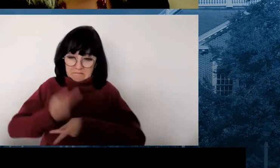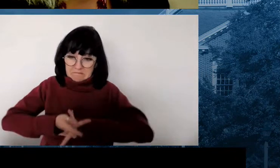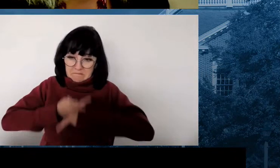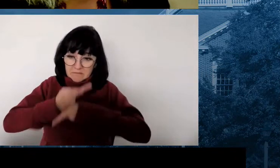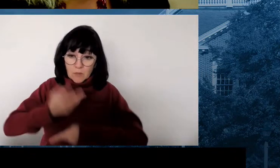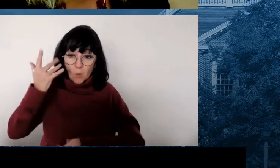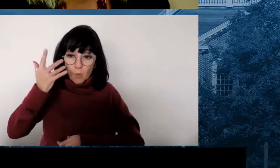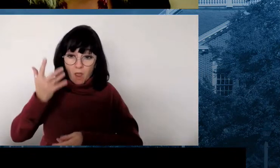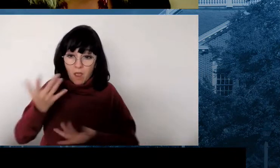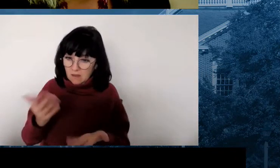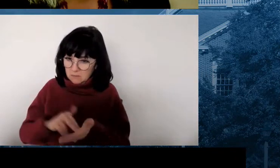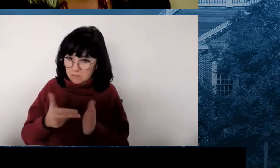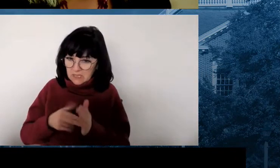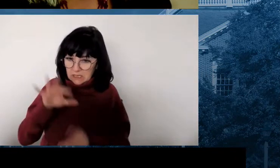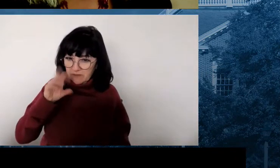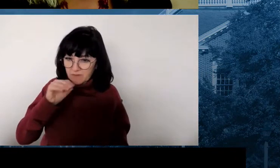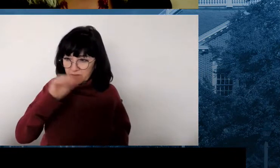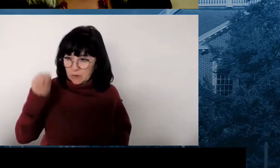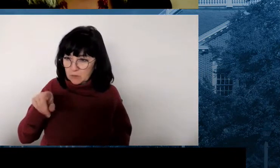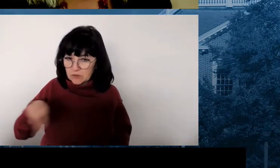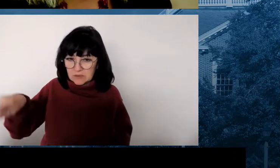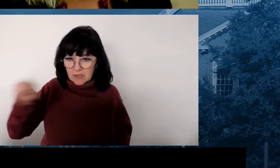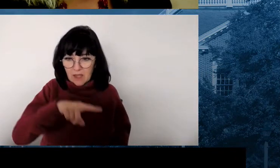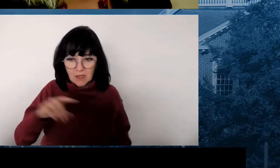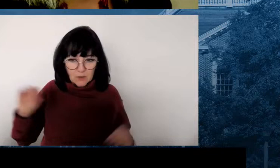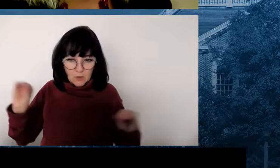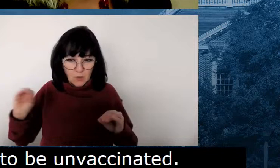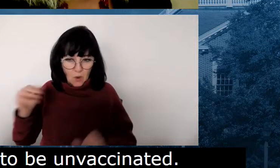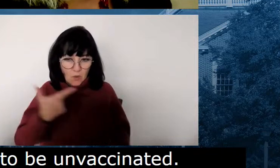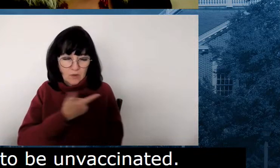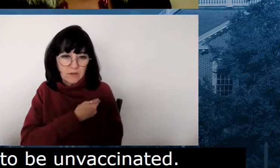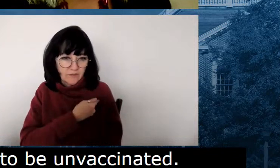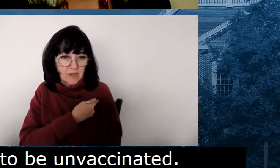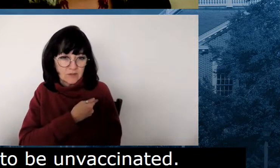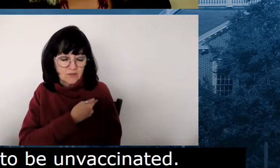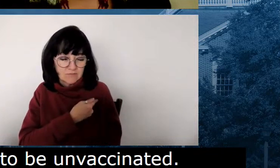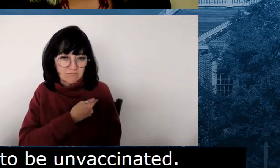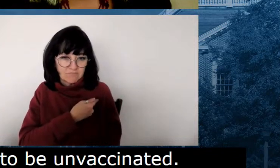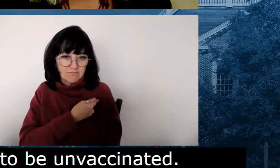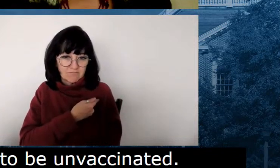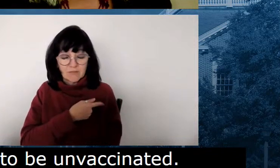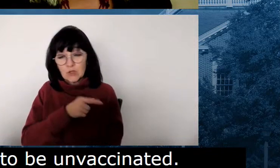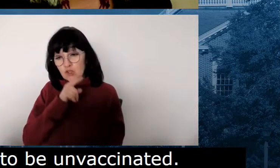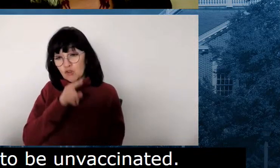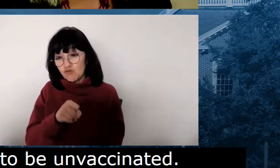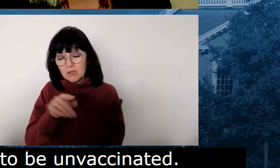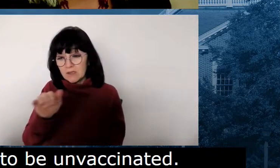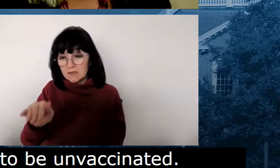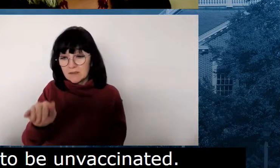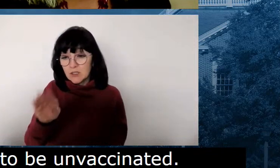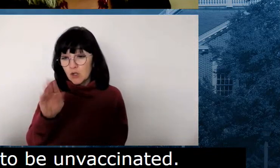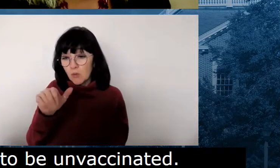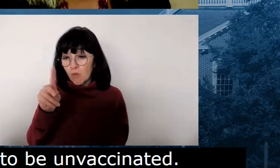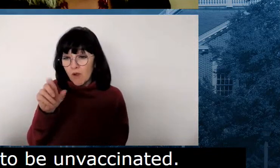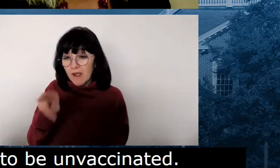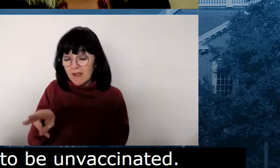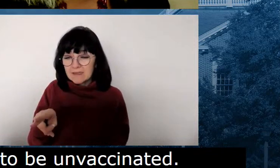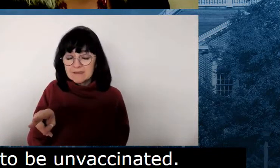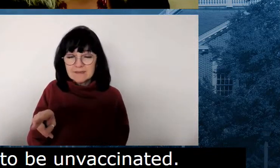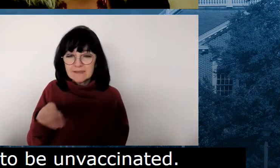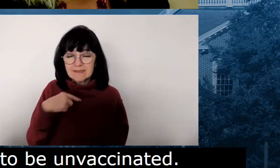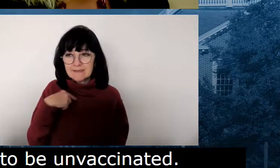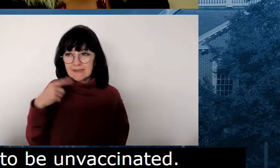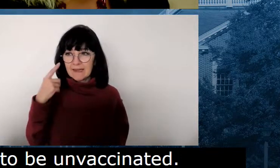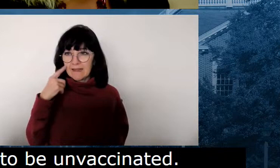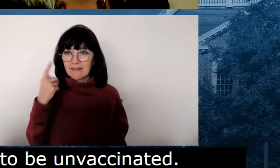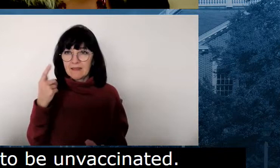But I think, Brandon, at the end of the day, it comes down to how do you get people to do things that in many cases